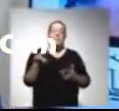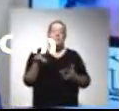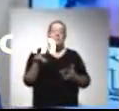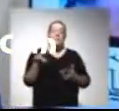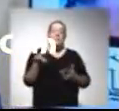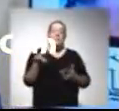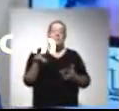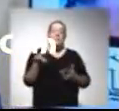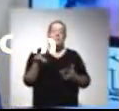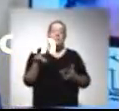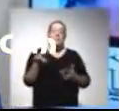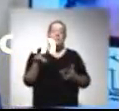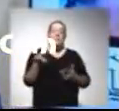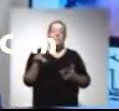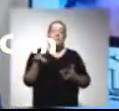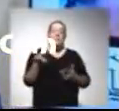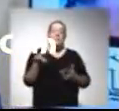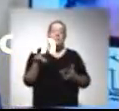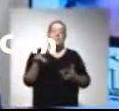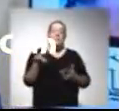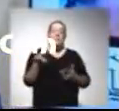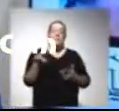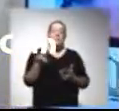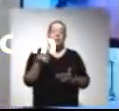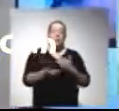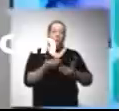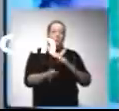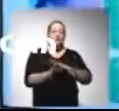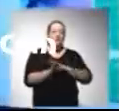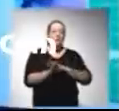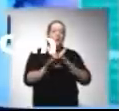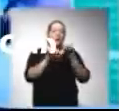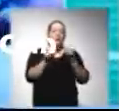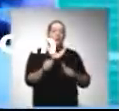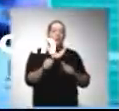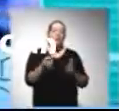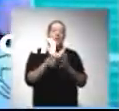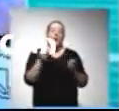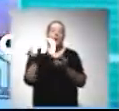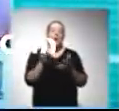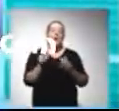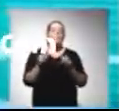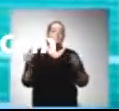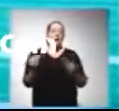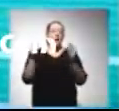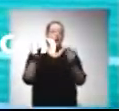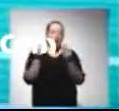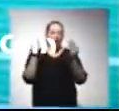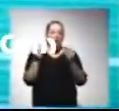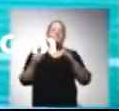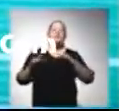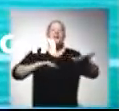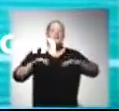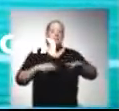go through these drone images, you'll see some of the things I was talking about as far as how close some of this lava was